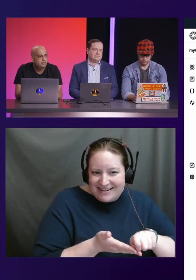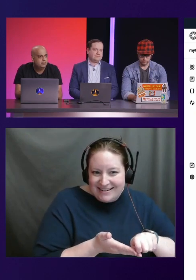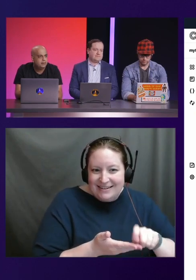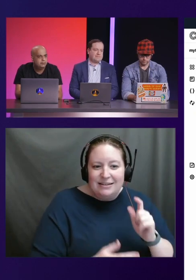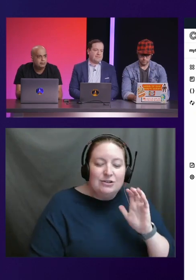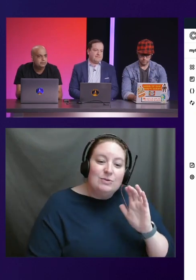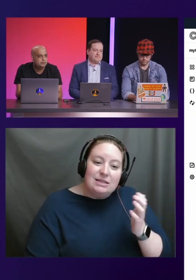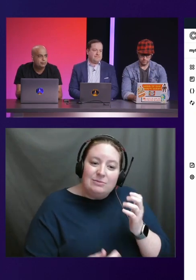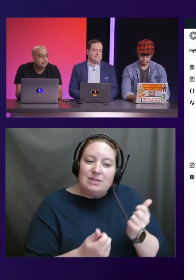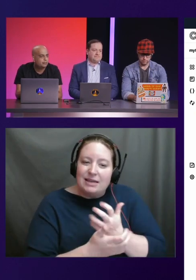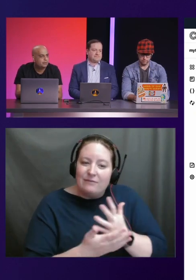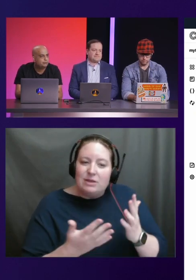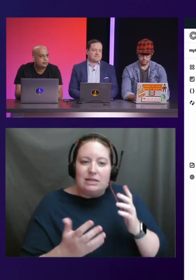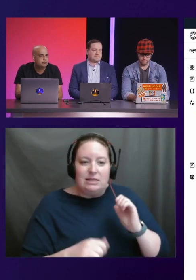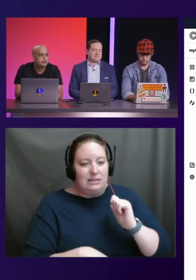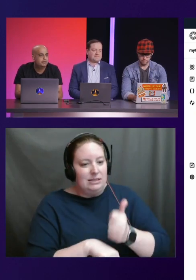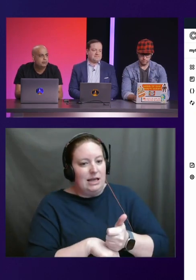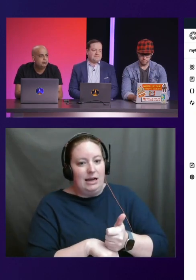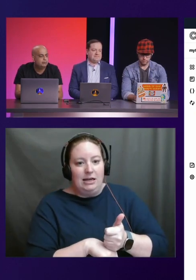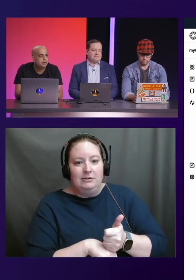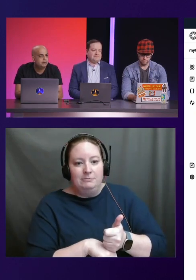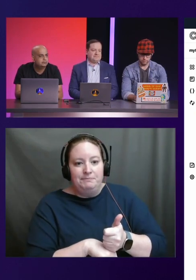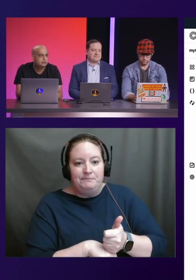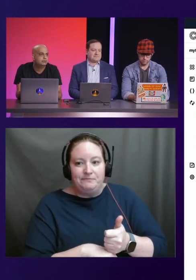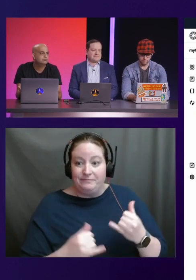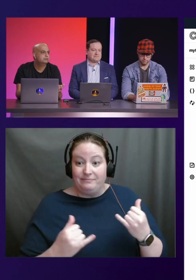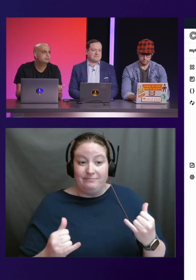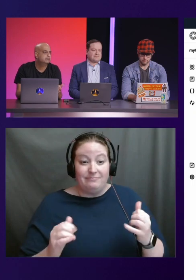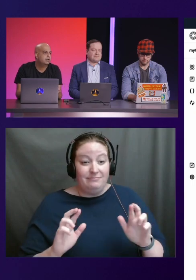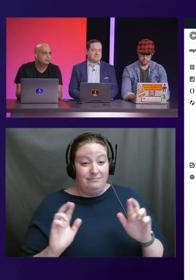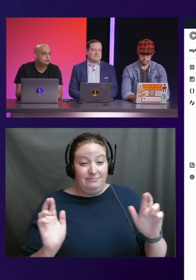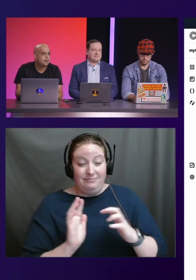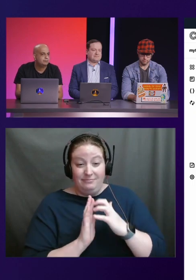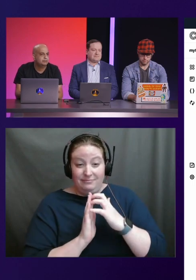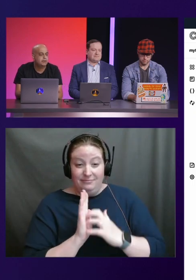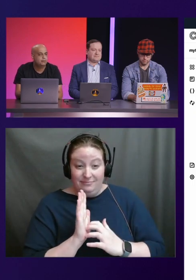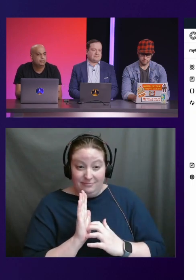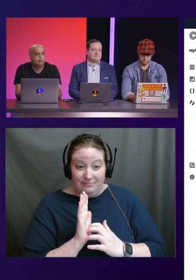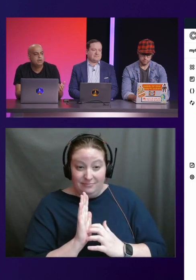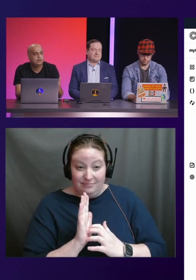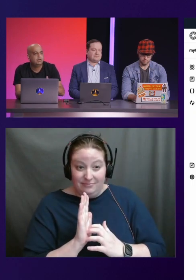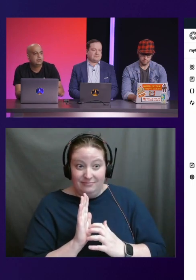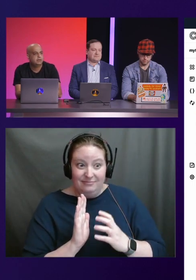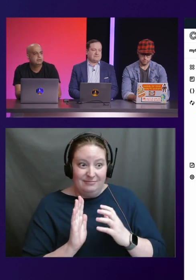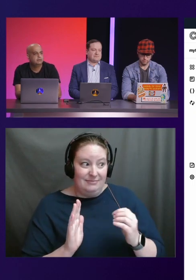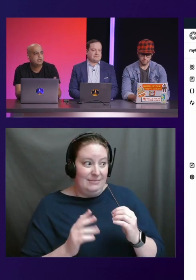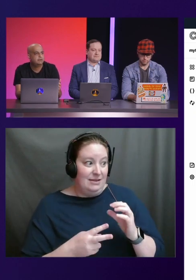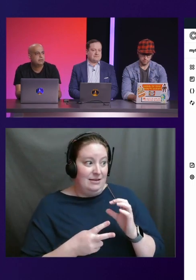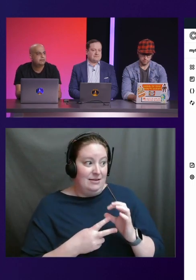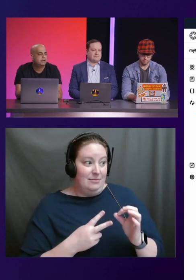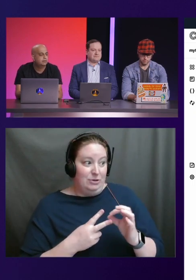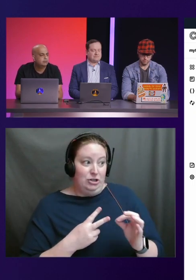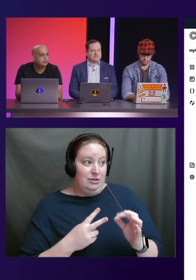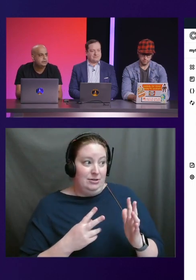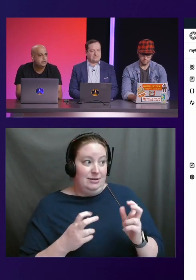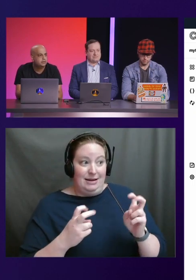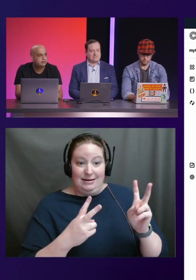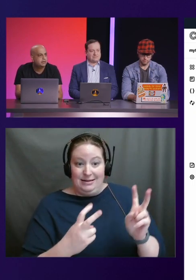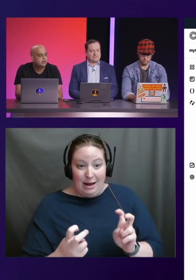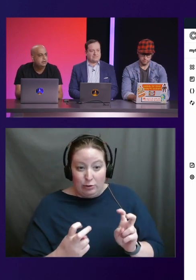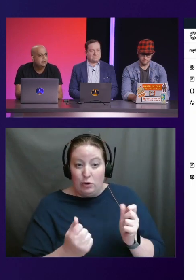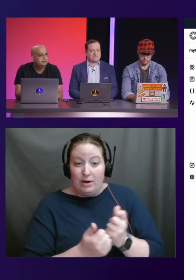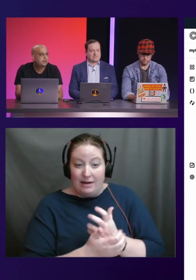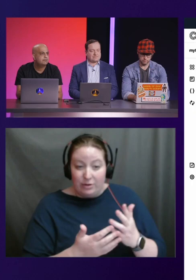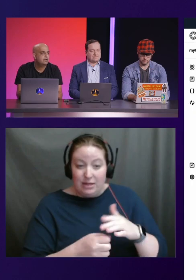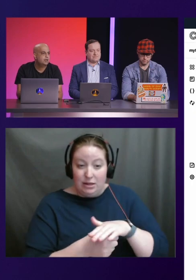up. I'm in this point where I'm sort of ready to code, and comes the option, right? One, I can download everything locally, git clone